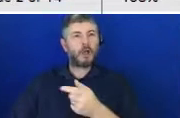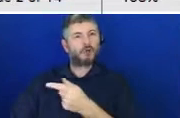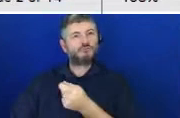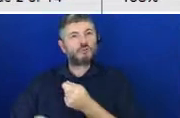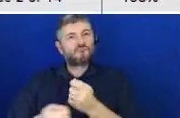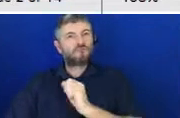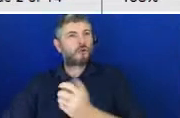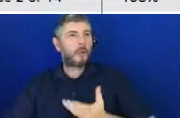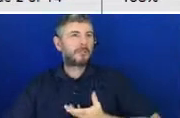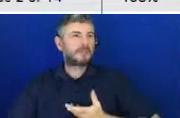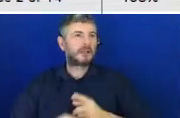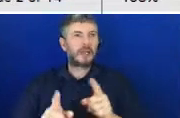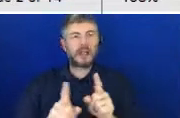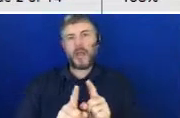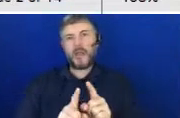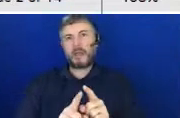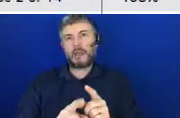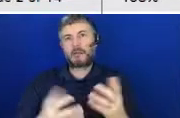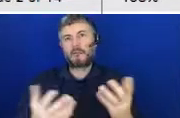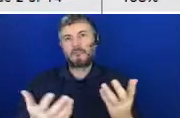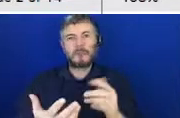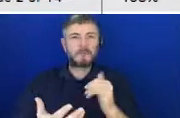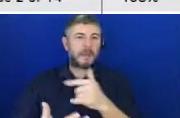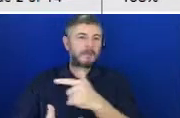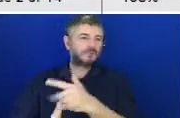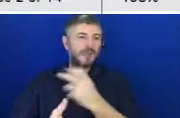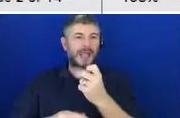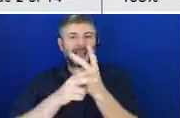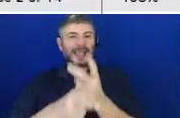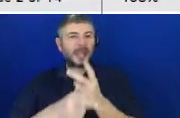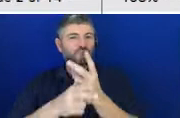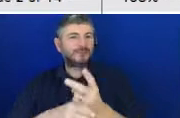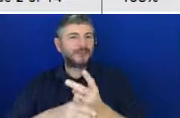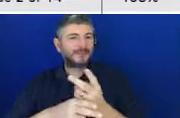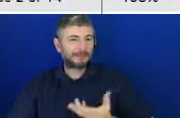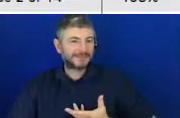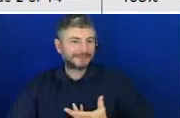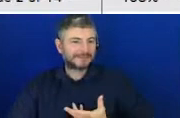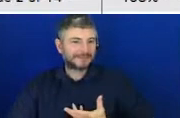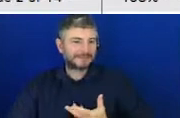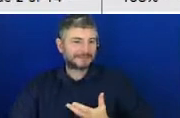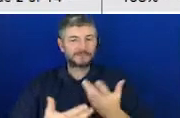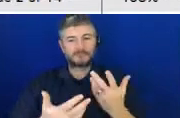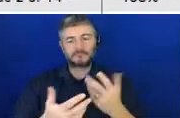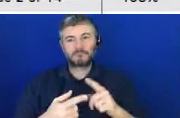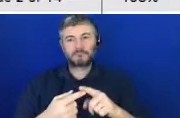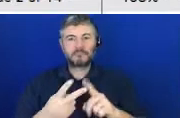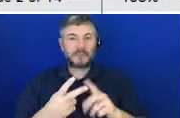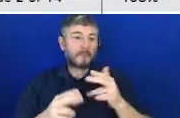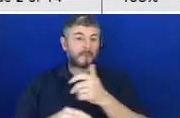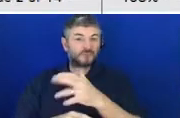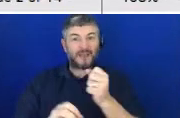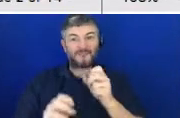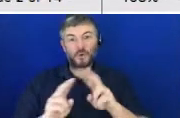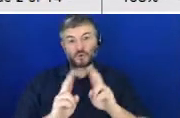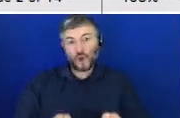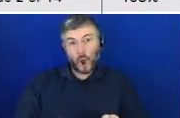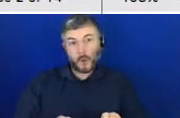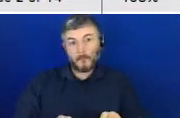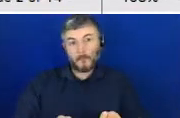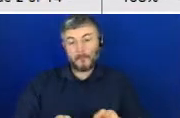business, maybe she has a caring business, maybe she has a shop, but